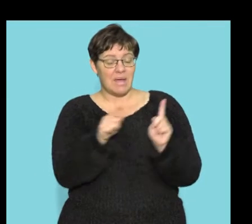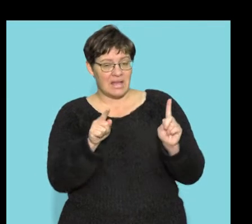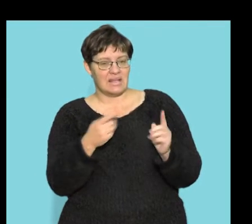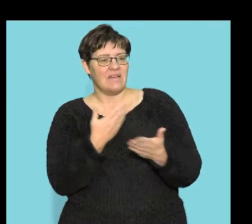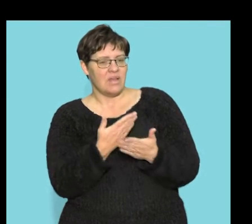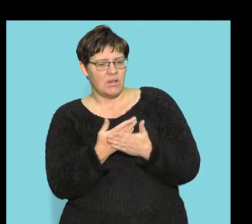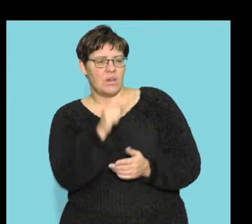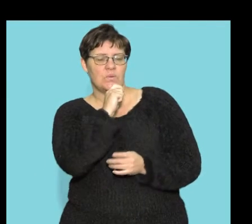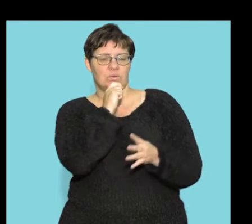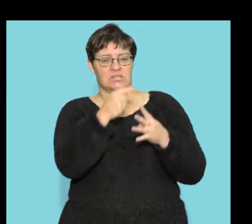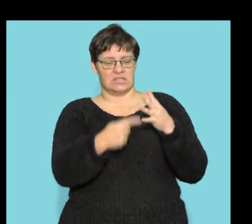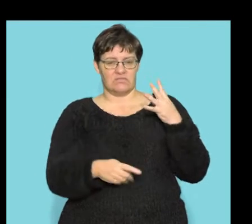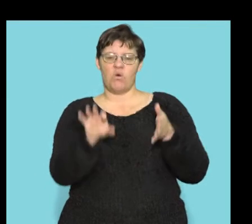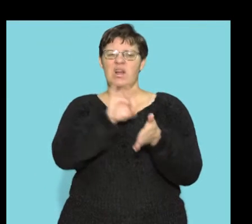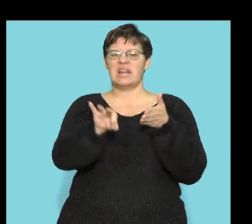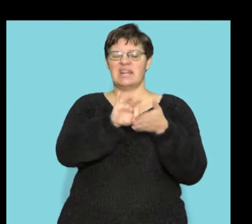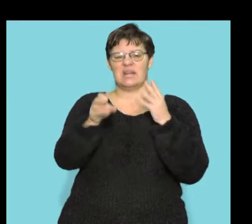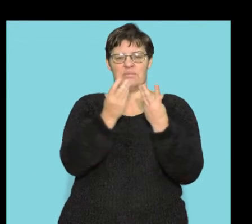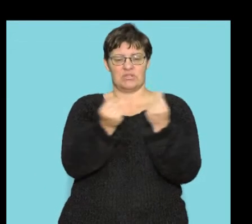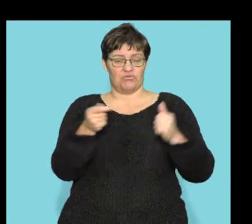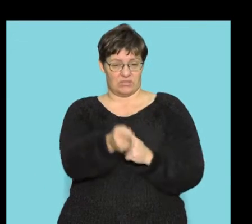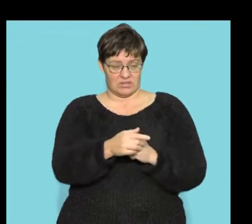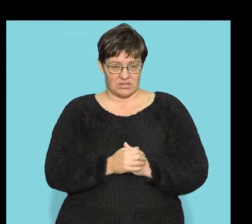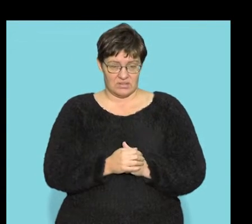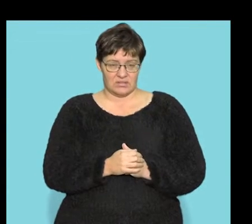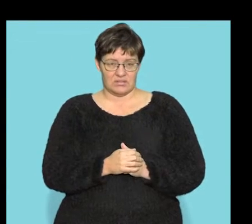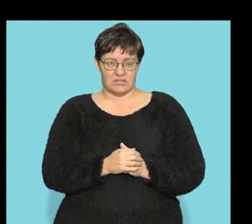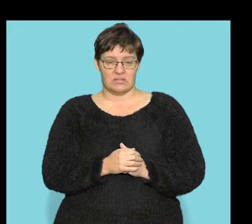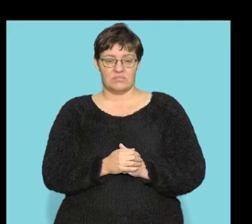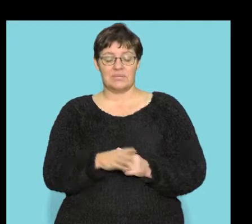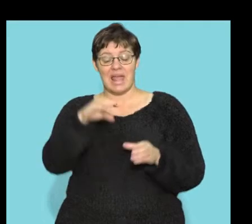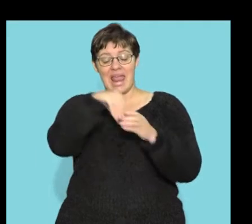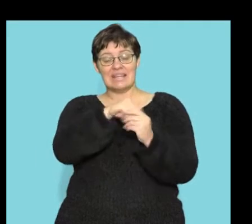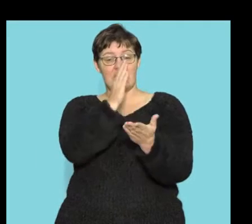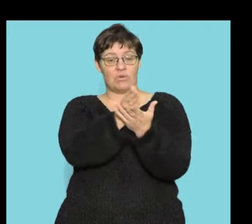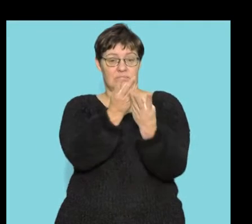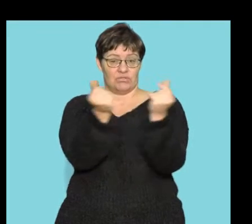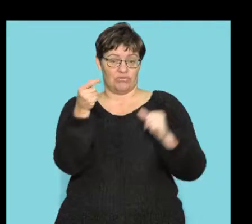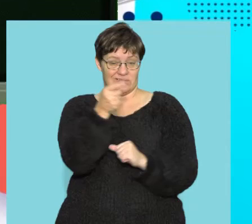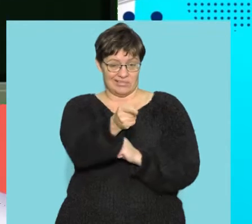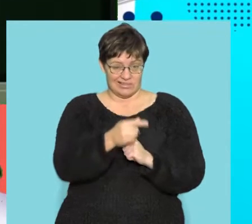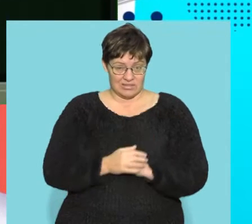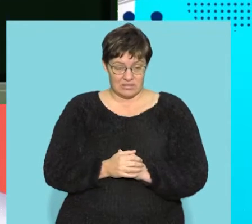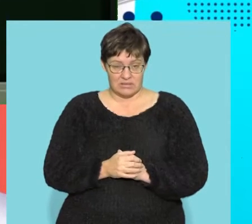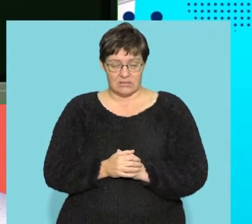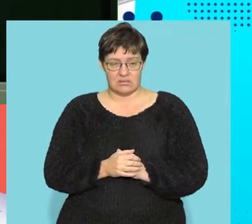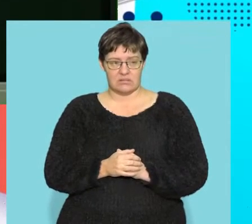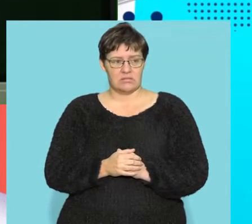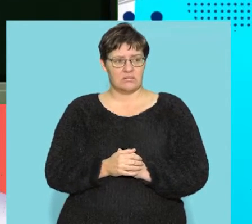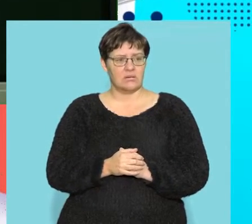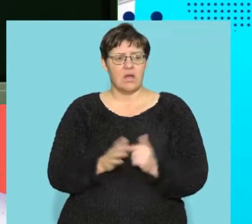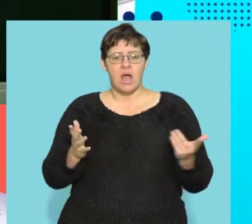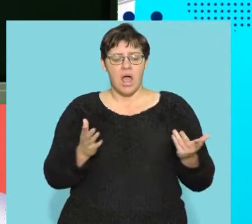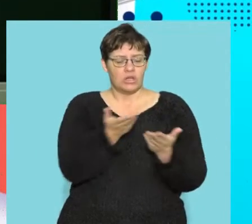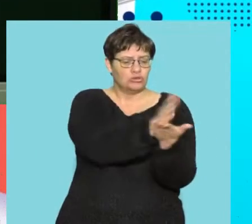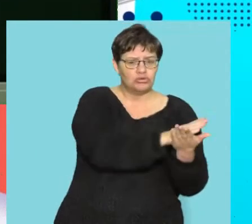use. Example, your cleaning materials, right? These are indirect materials, okay? How they